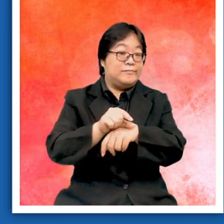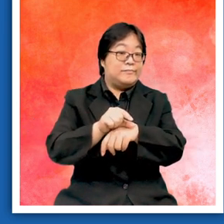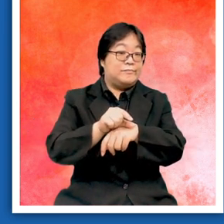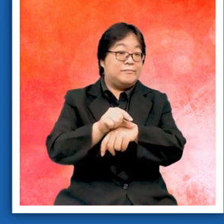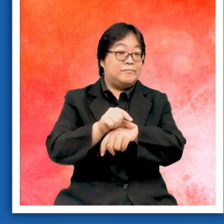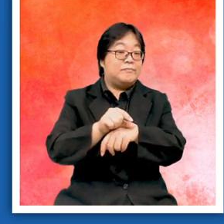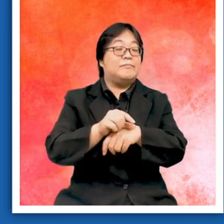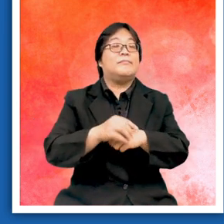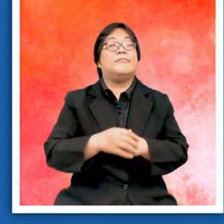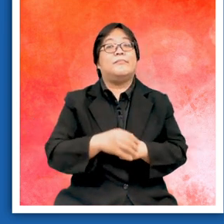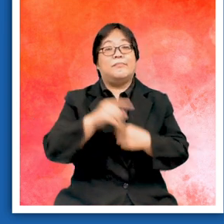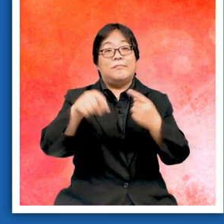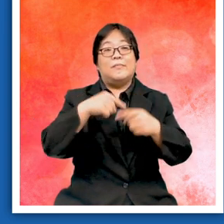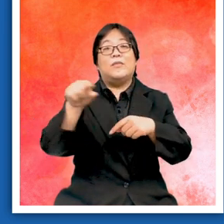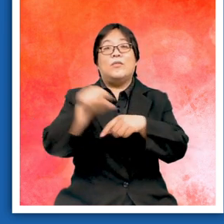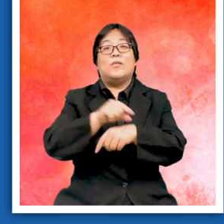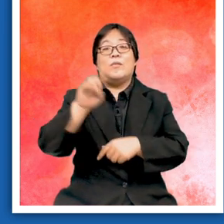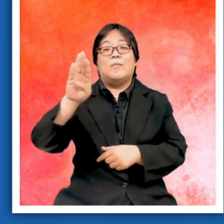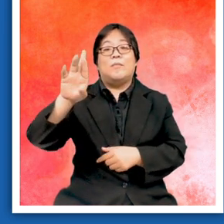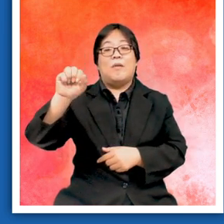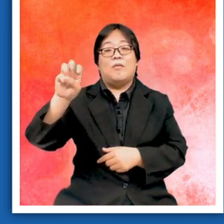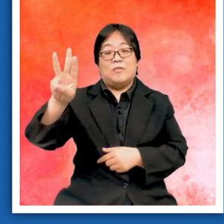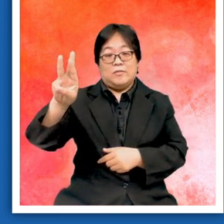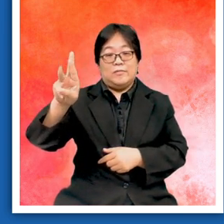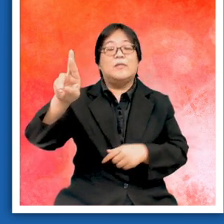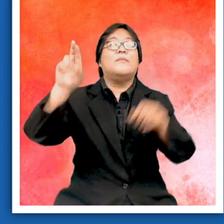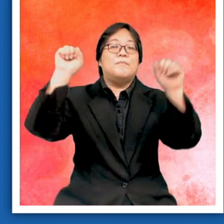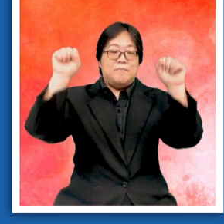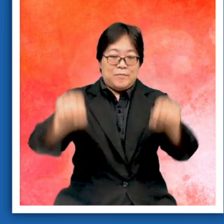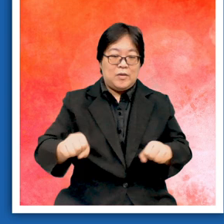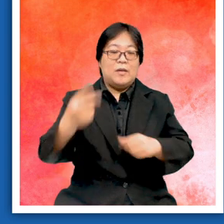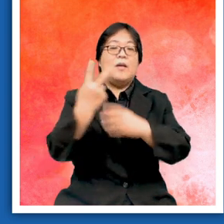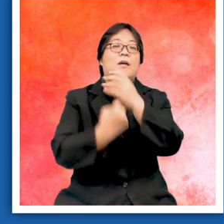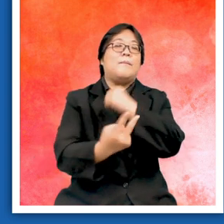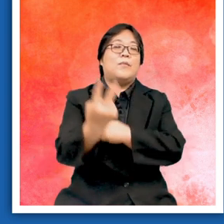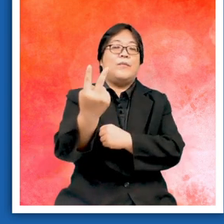you use the browser, with the use of a browser.